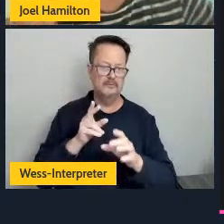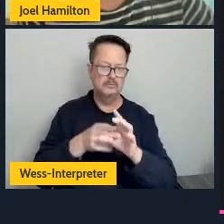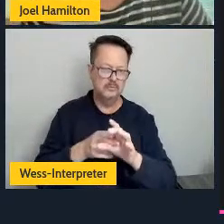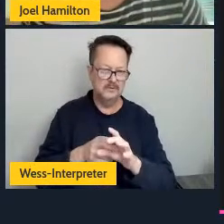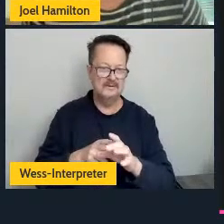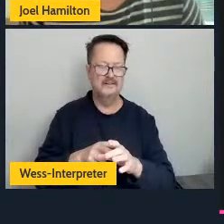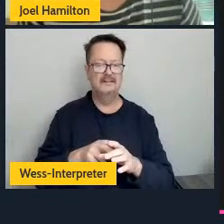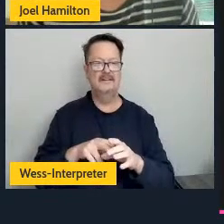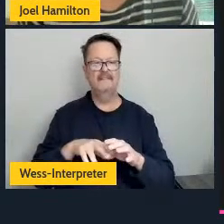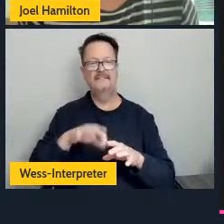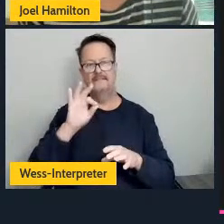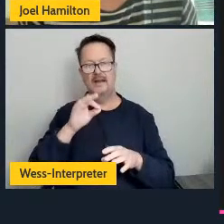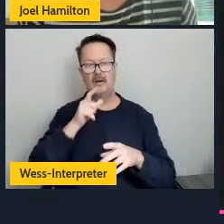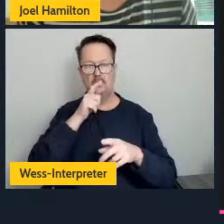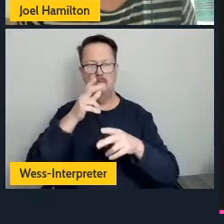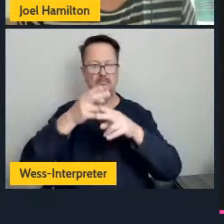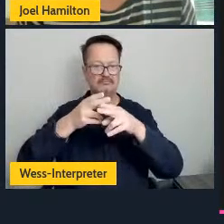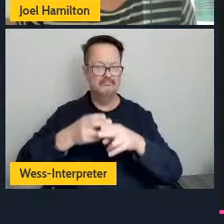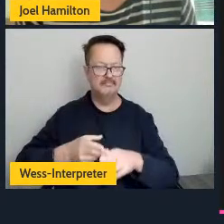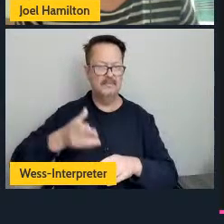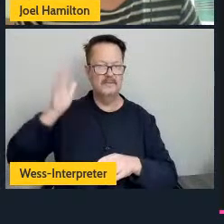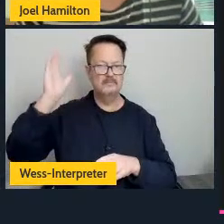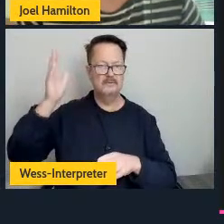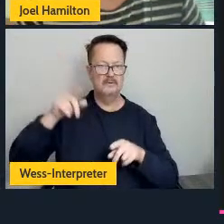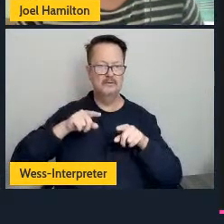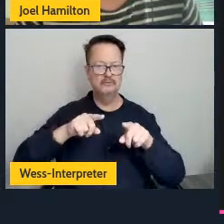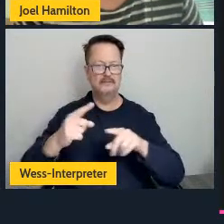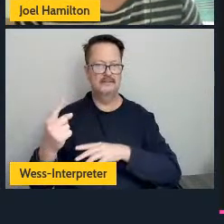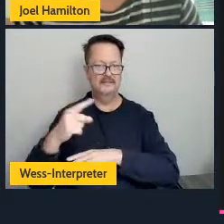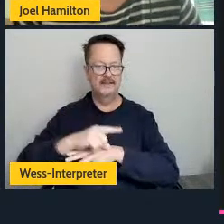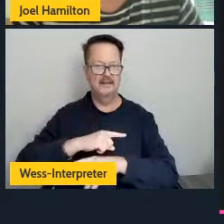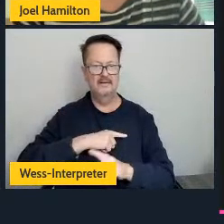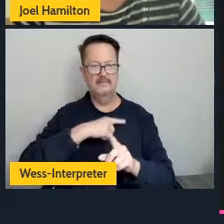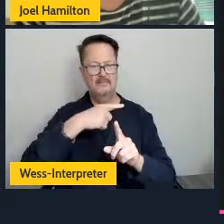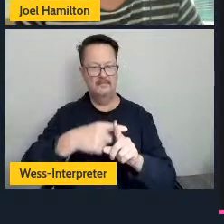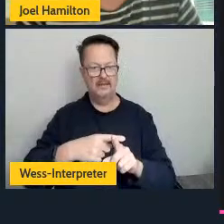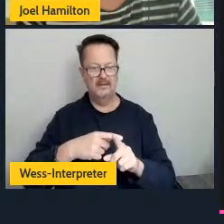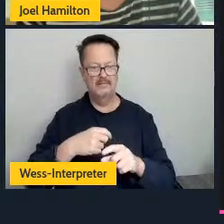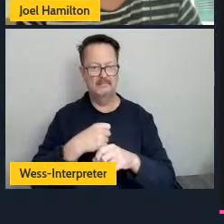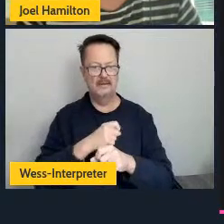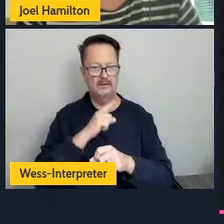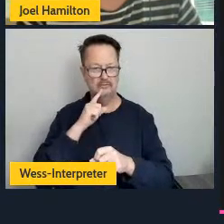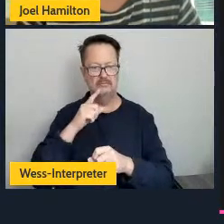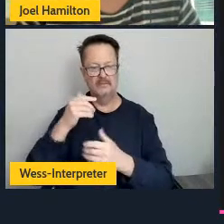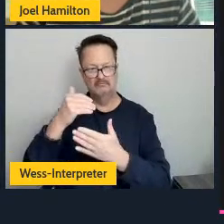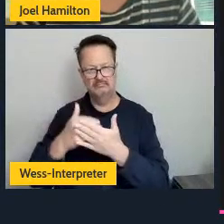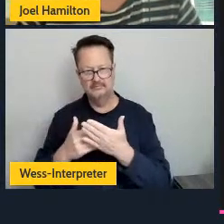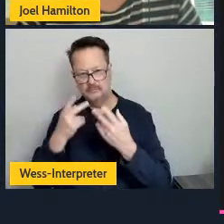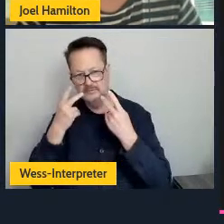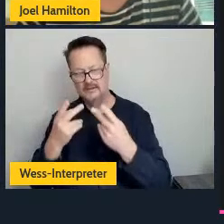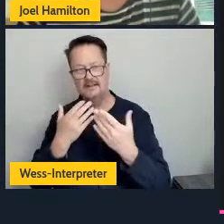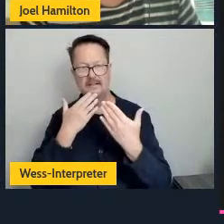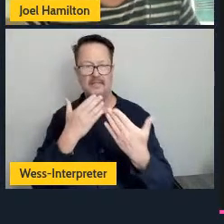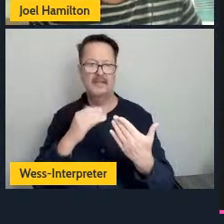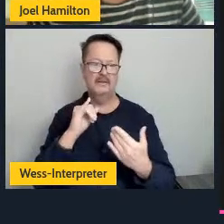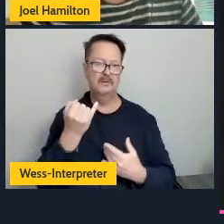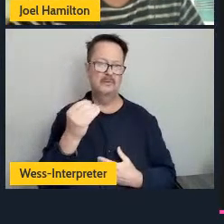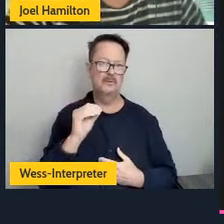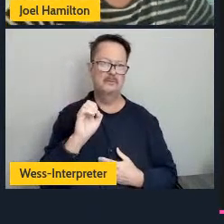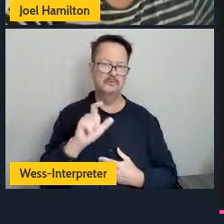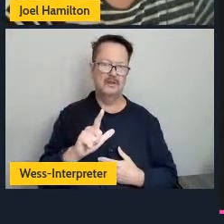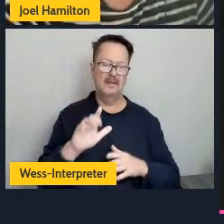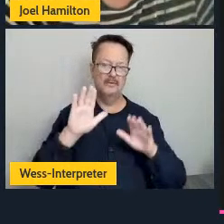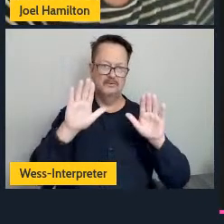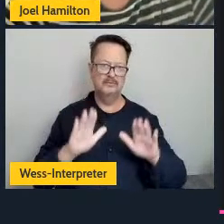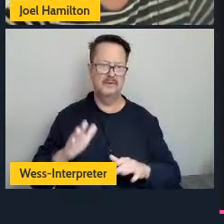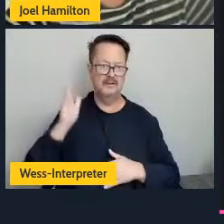all the speakers that have been through the day and also Joel in there. And thank you very much, Joel. It was a great talk.